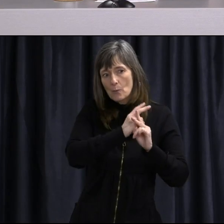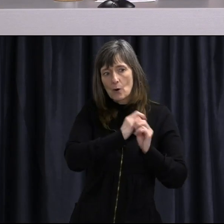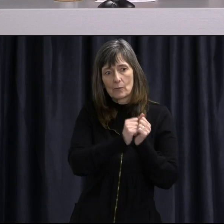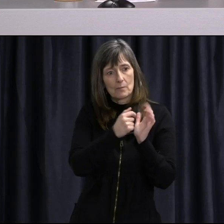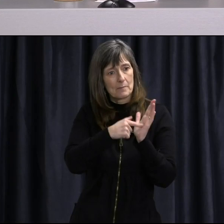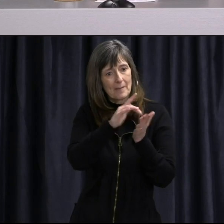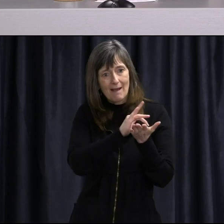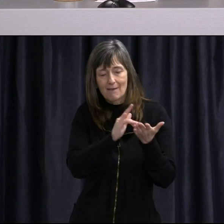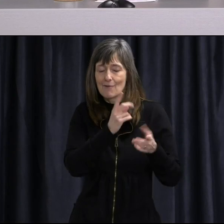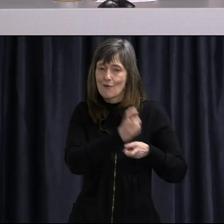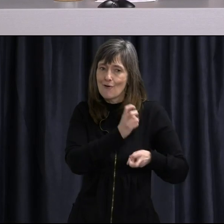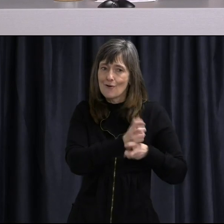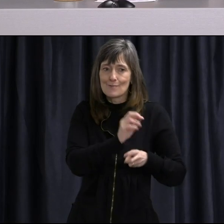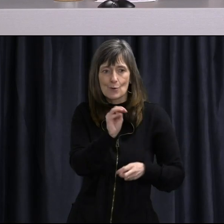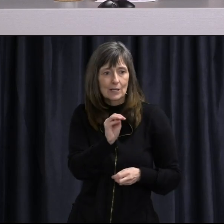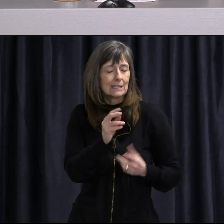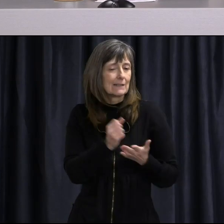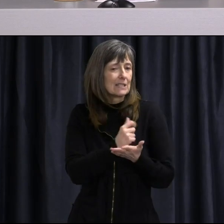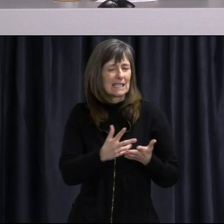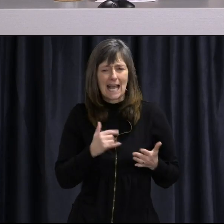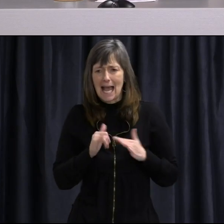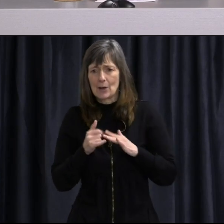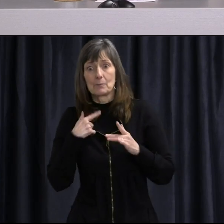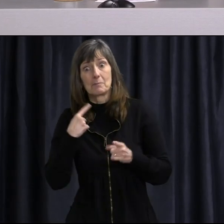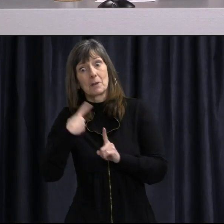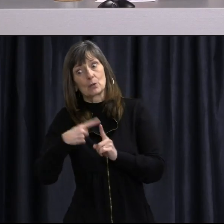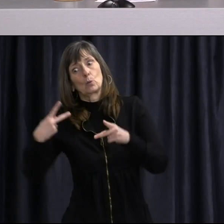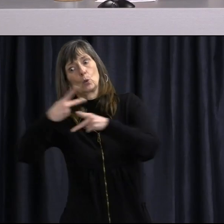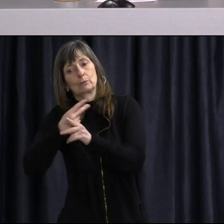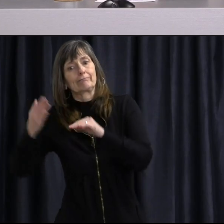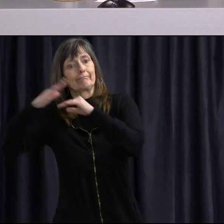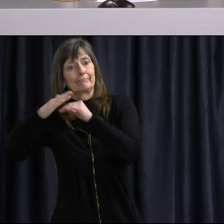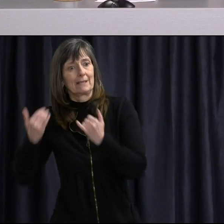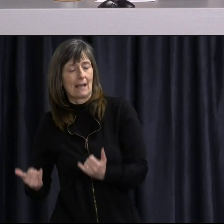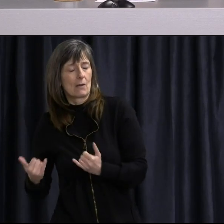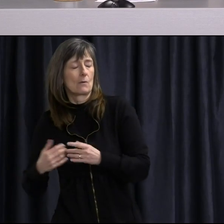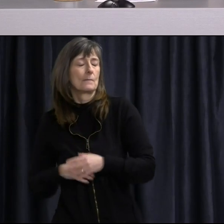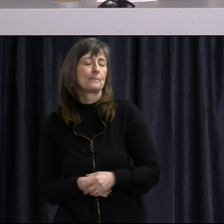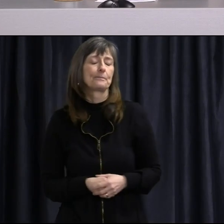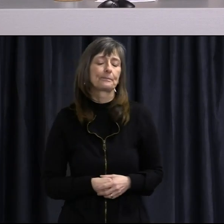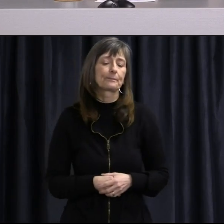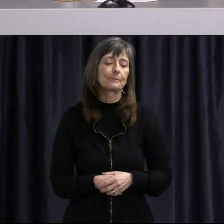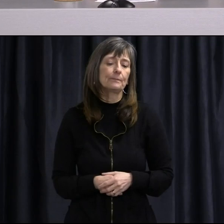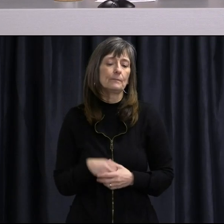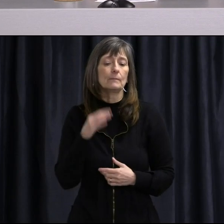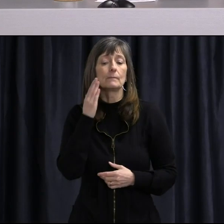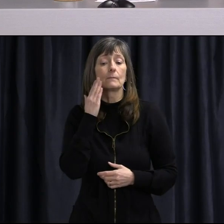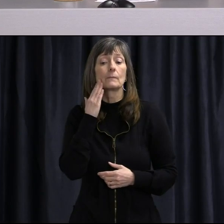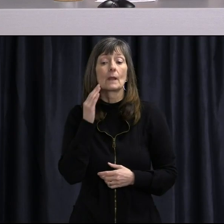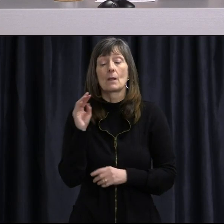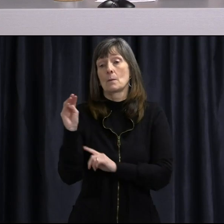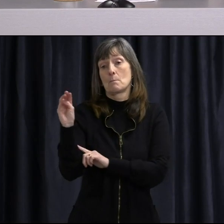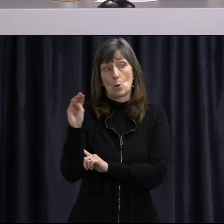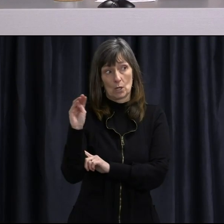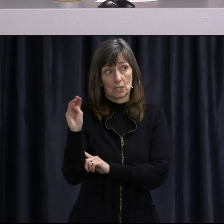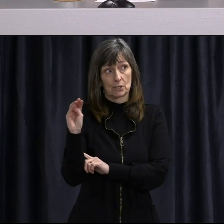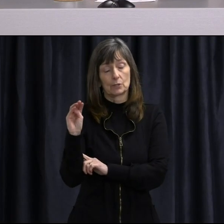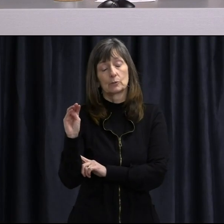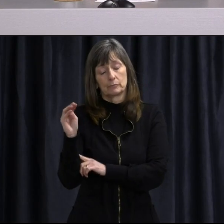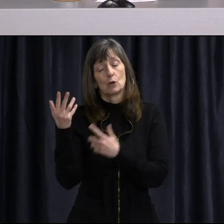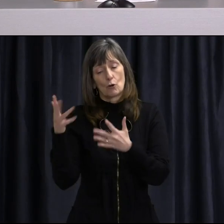know that across relevant government departments, the mortgage issue has been looked